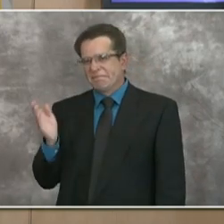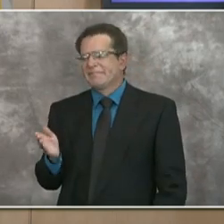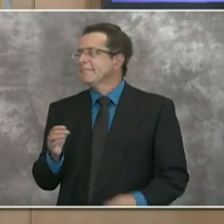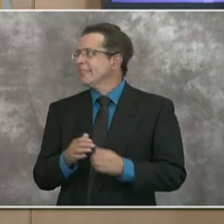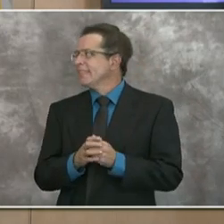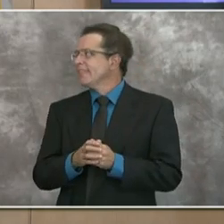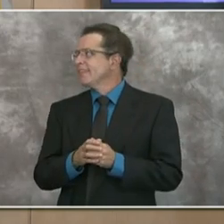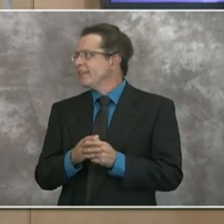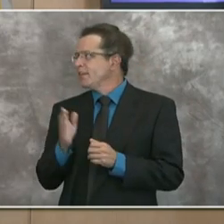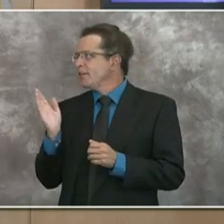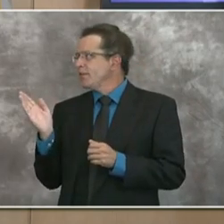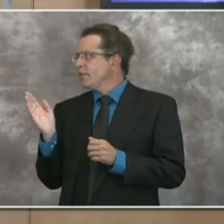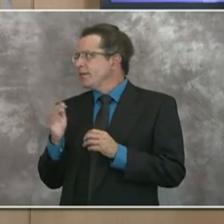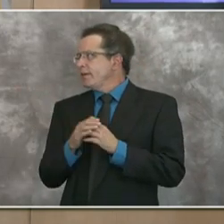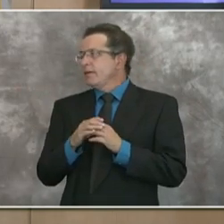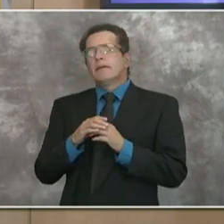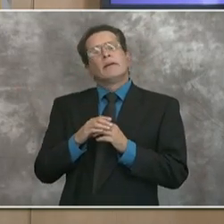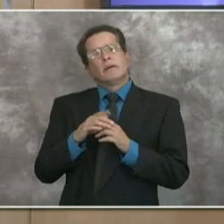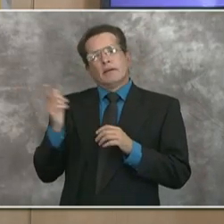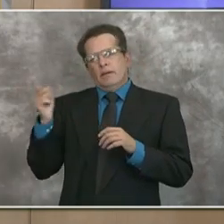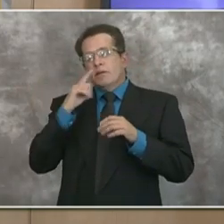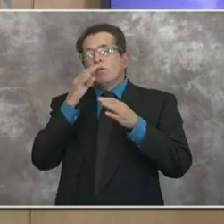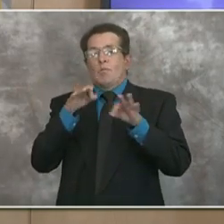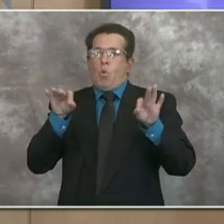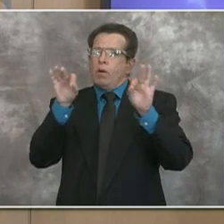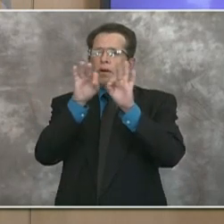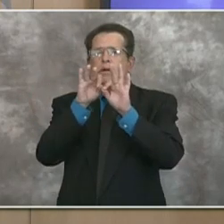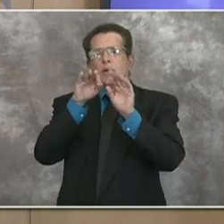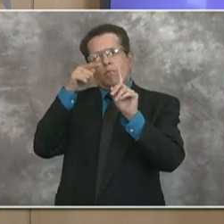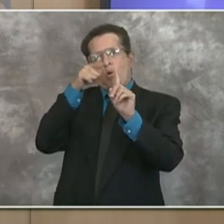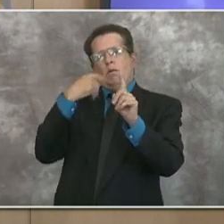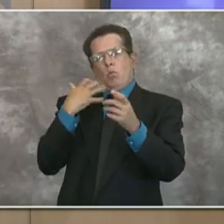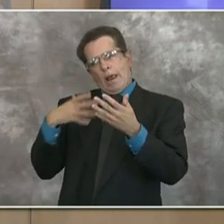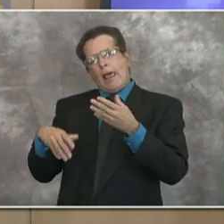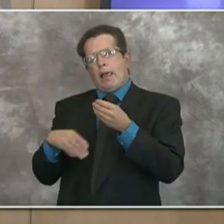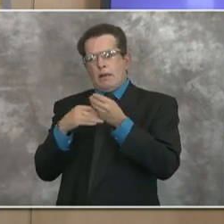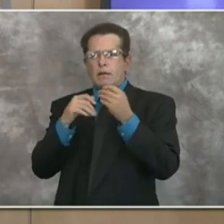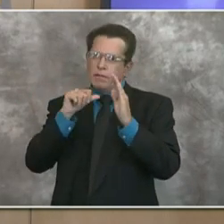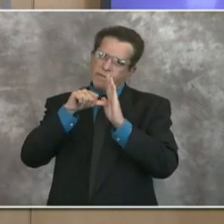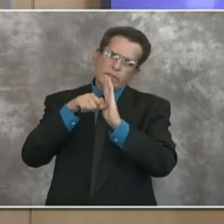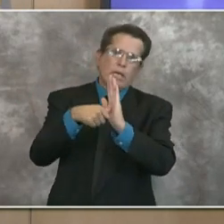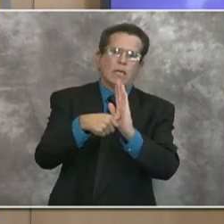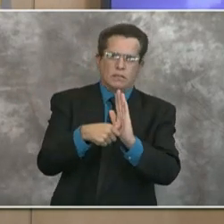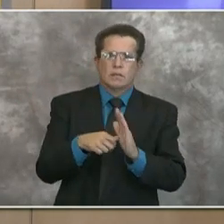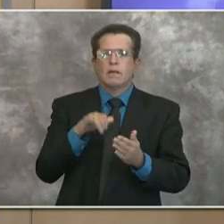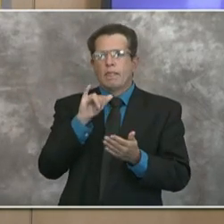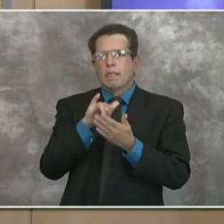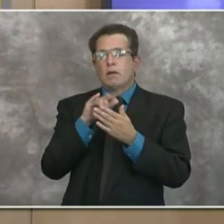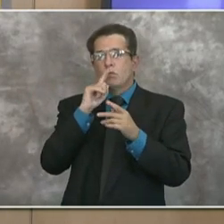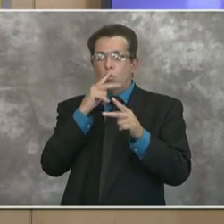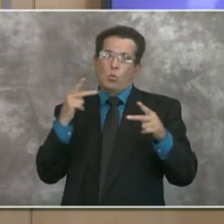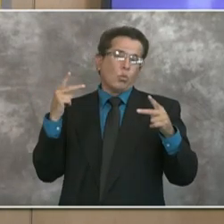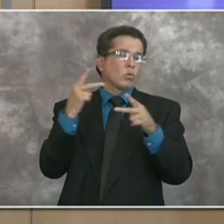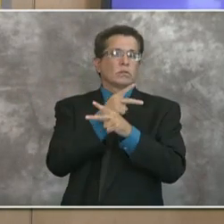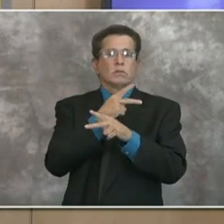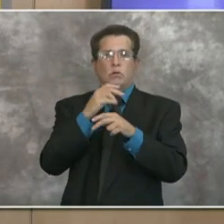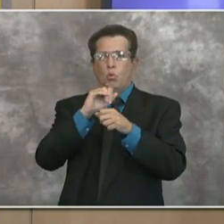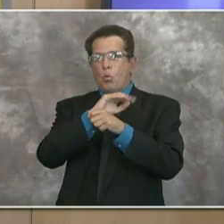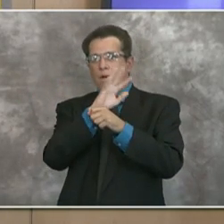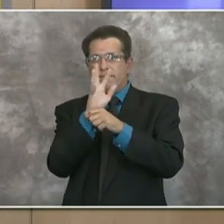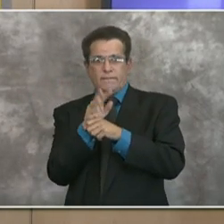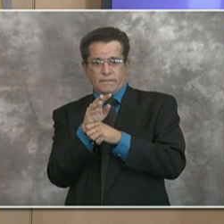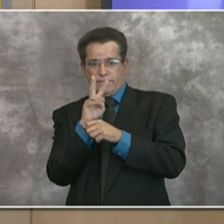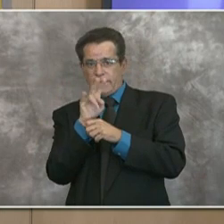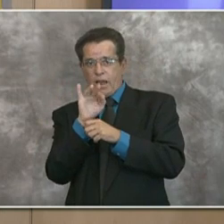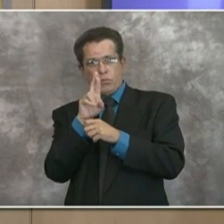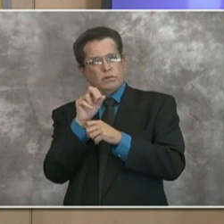Just to add on, because this is a really important point, and it's really important that we all understand that the worst of coronavirus will not